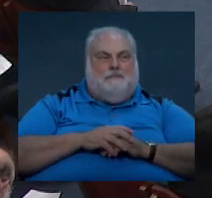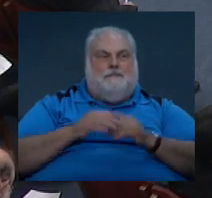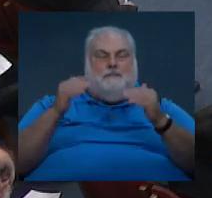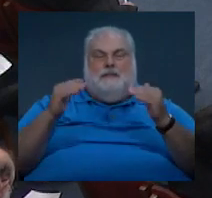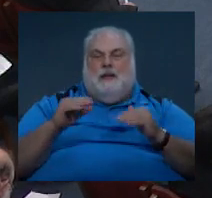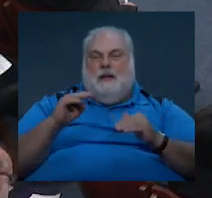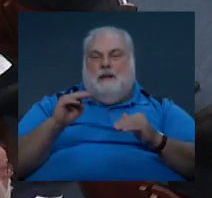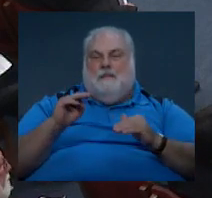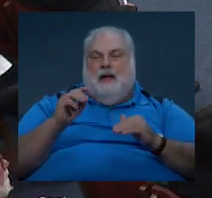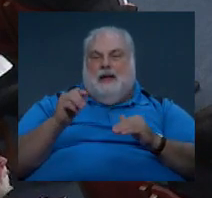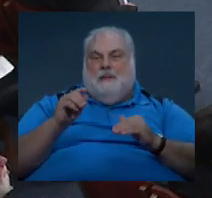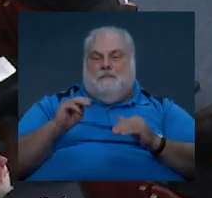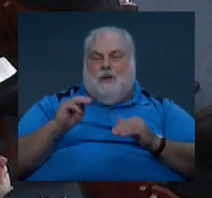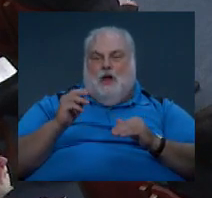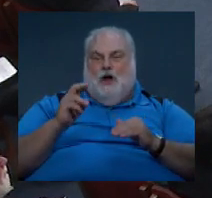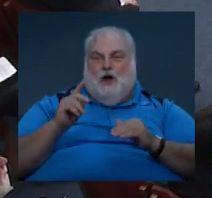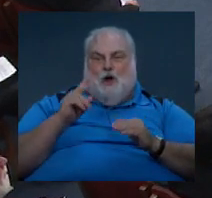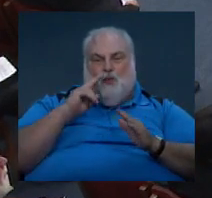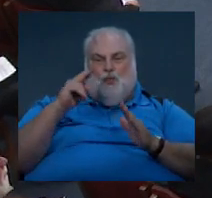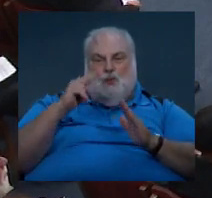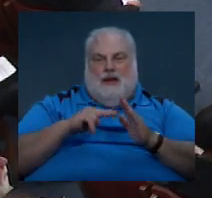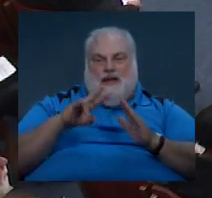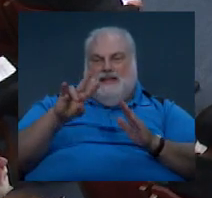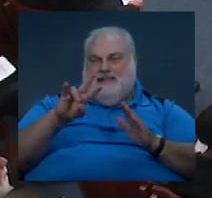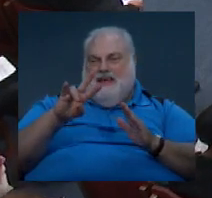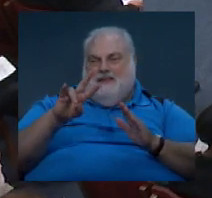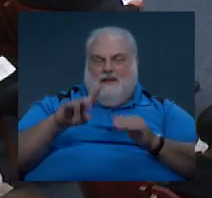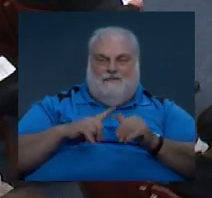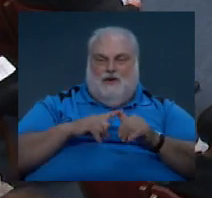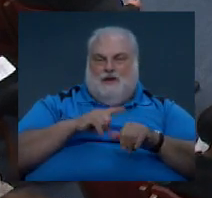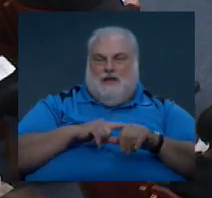Madam Clerk, would you please read item 7 for the first time?